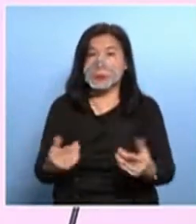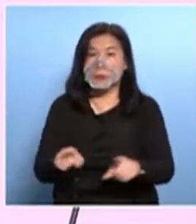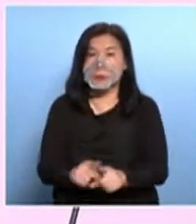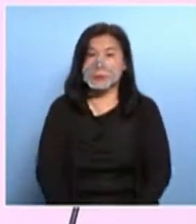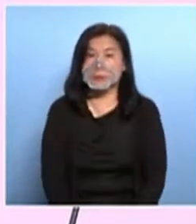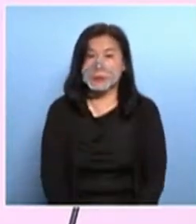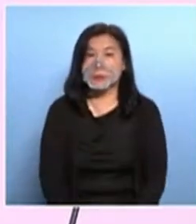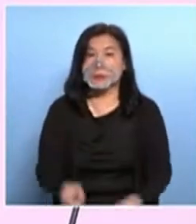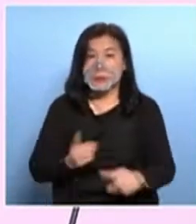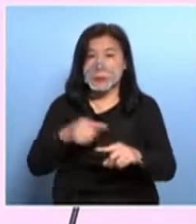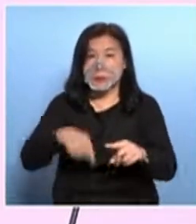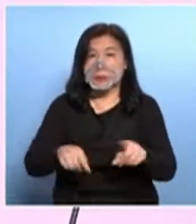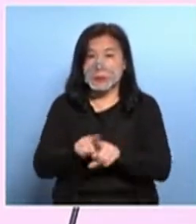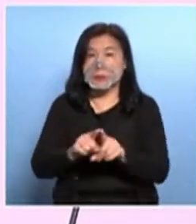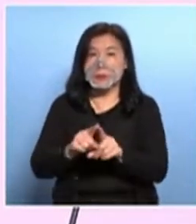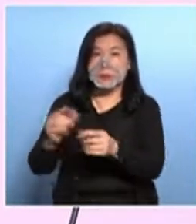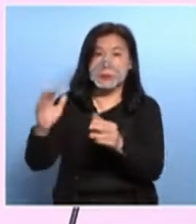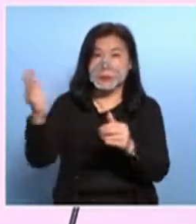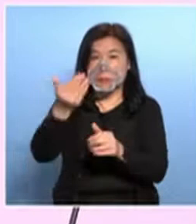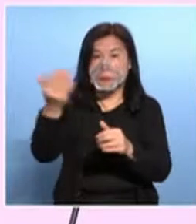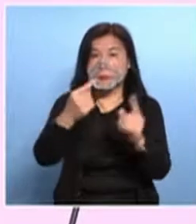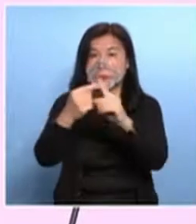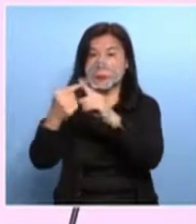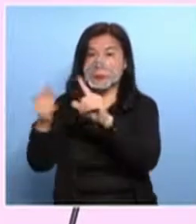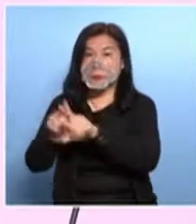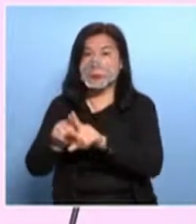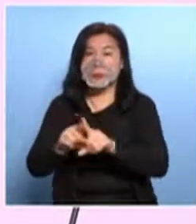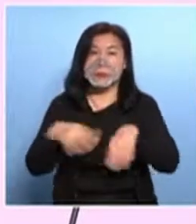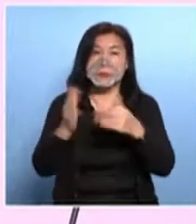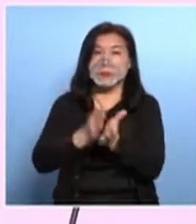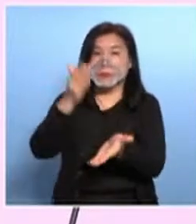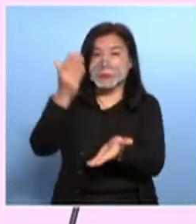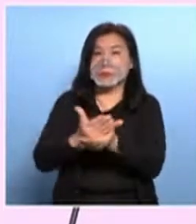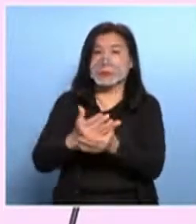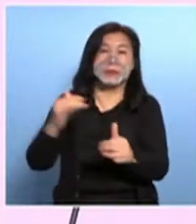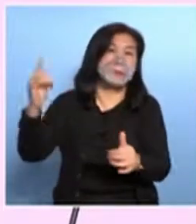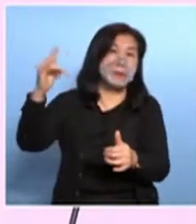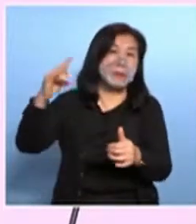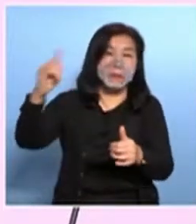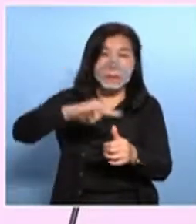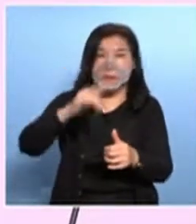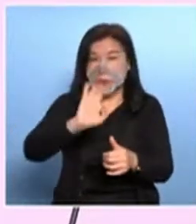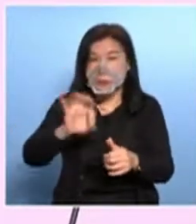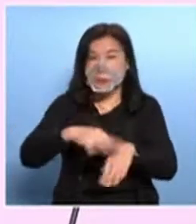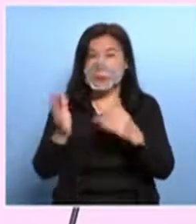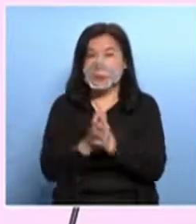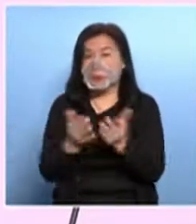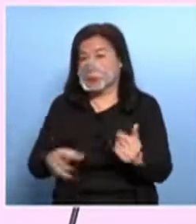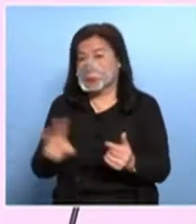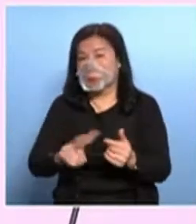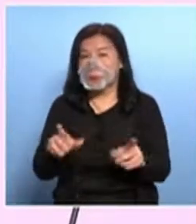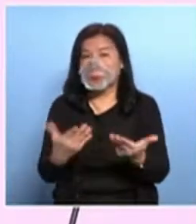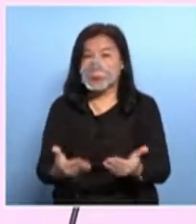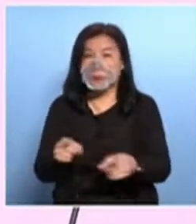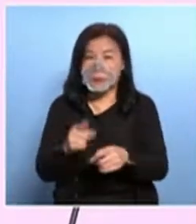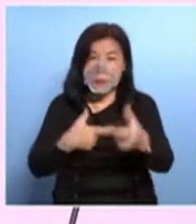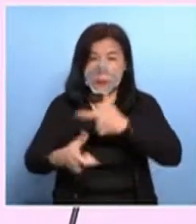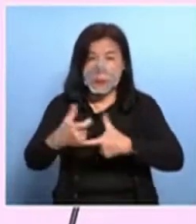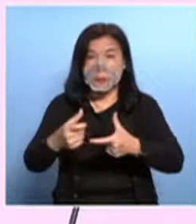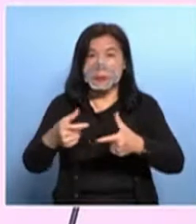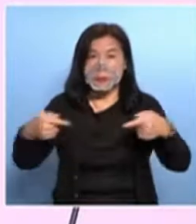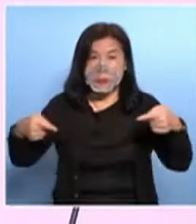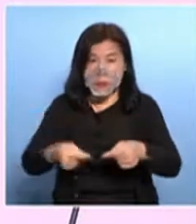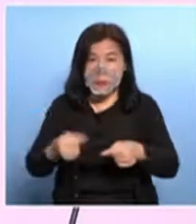1.1% for the year, but it was still far below the pre-recession level, with inbound tourism virtually at a